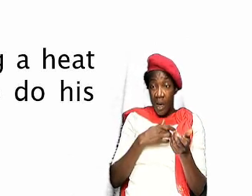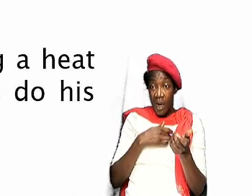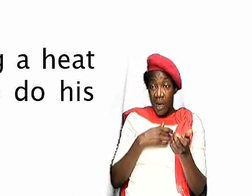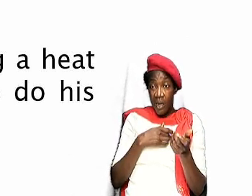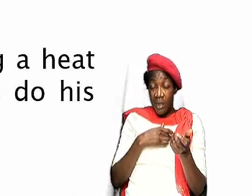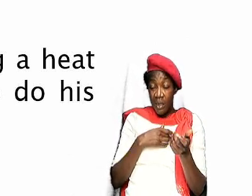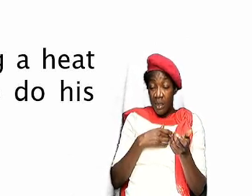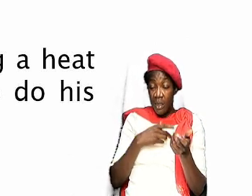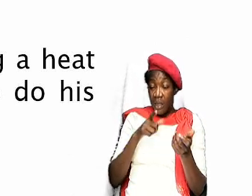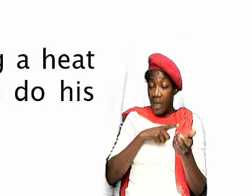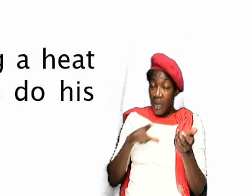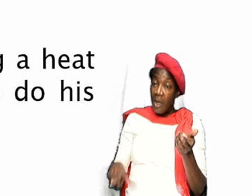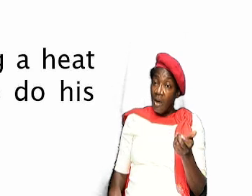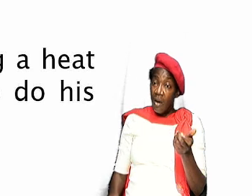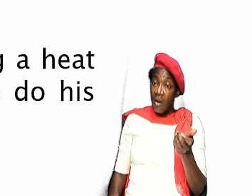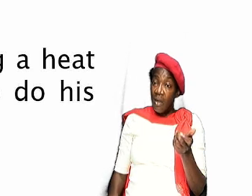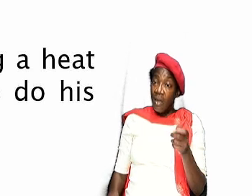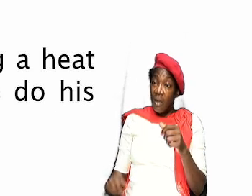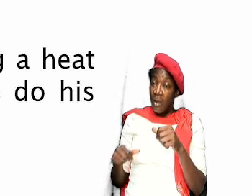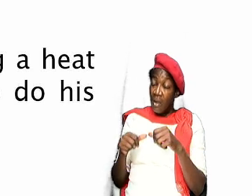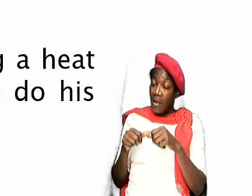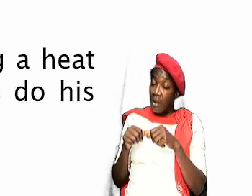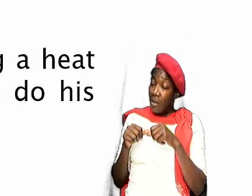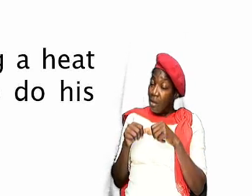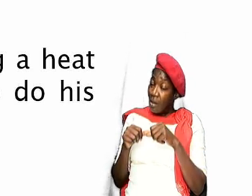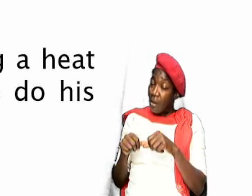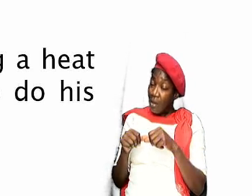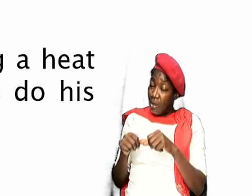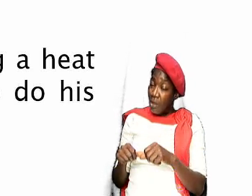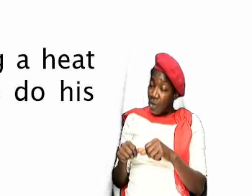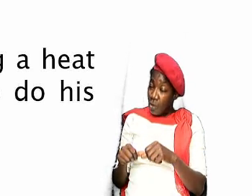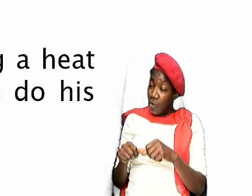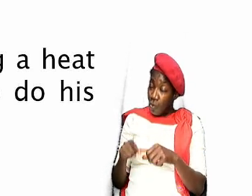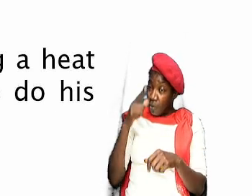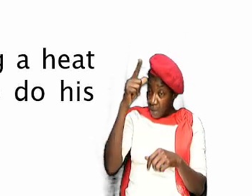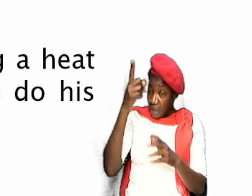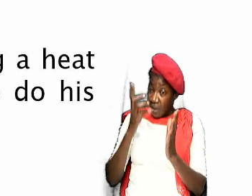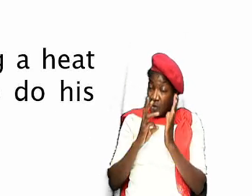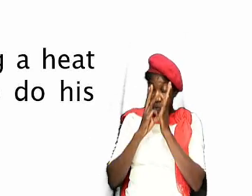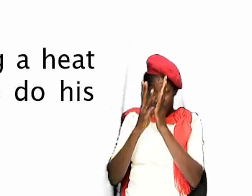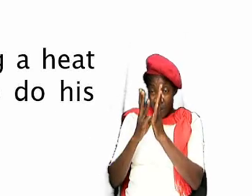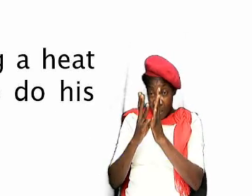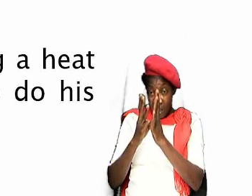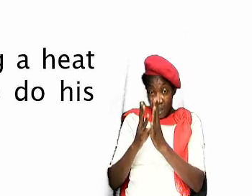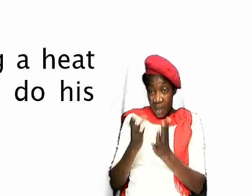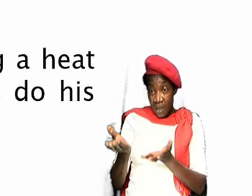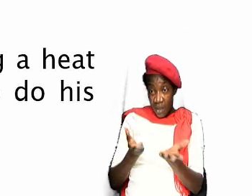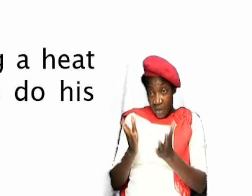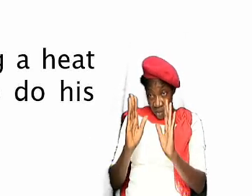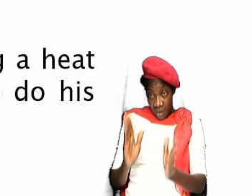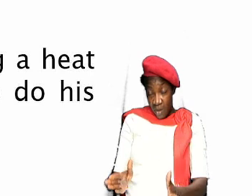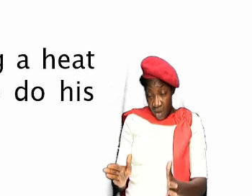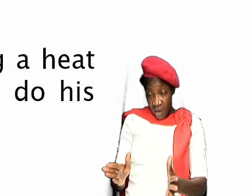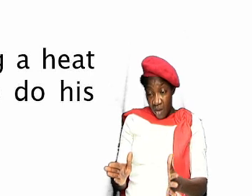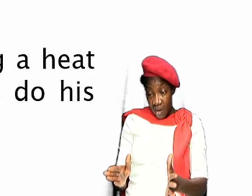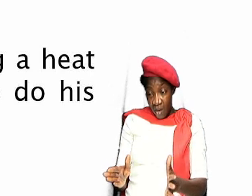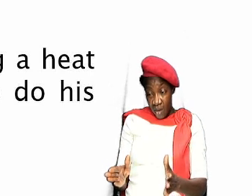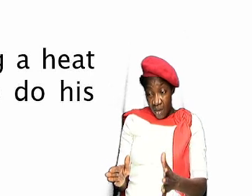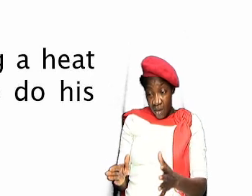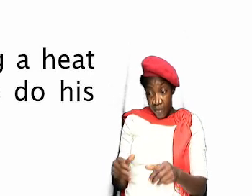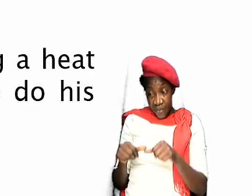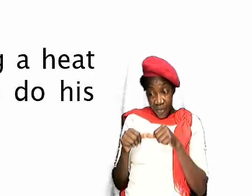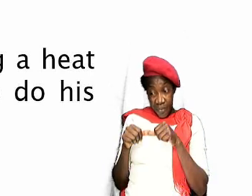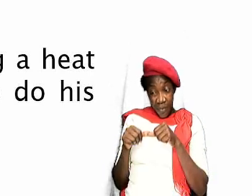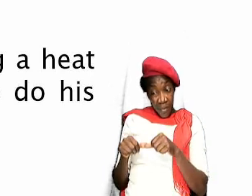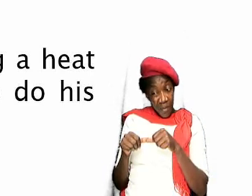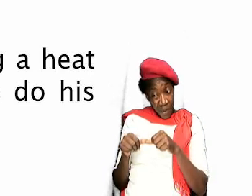we must endeavor to do his will. If we want to be considered a servant of the Lord, we must endeavor to